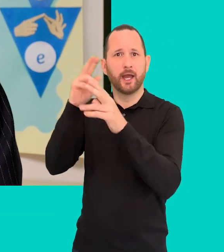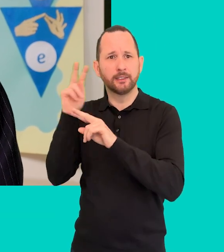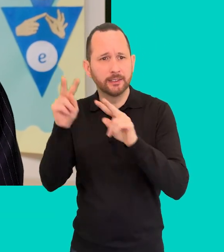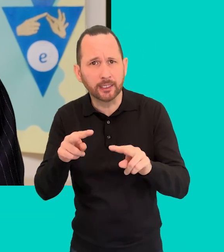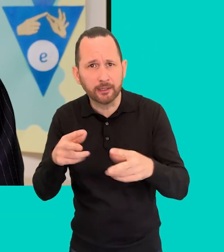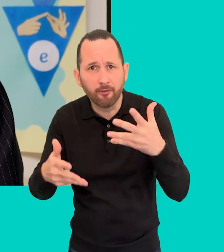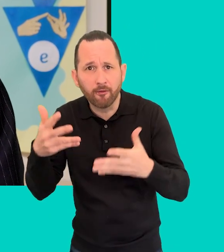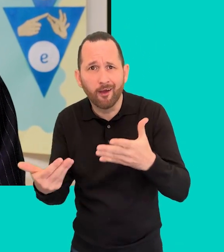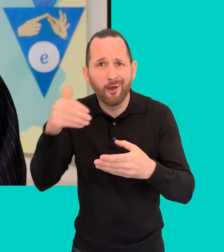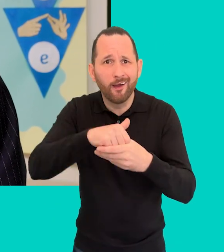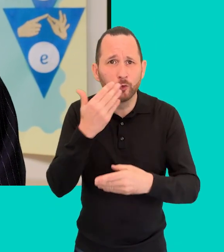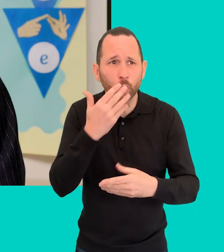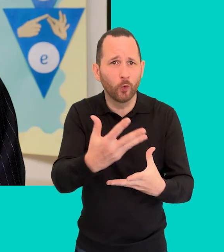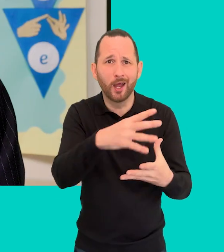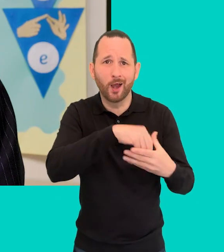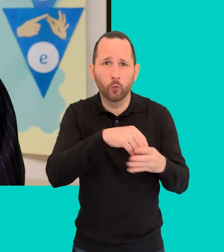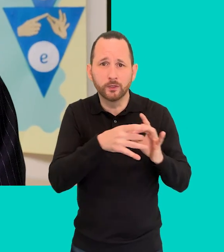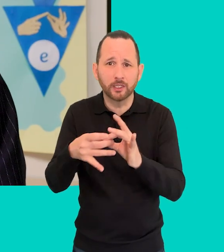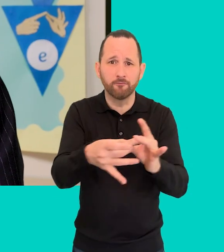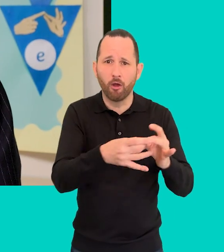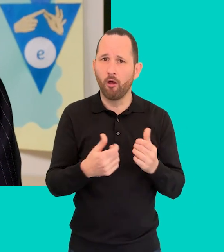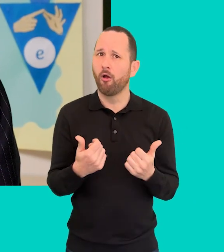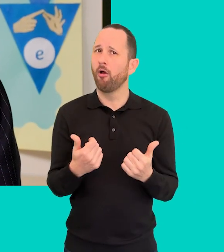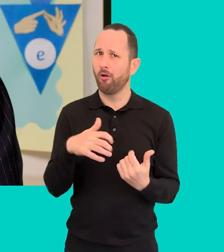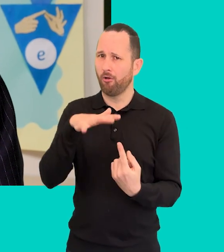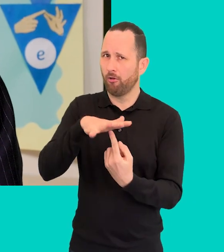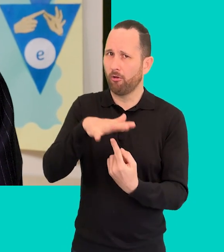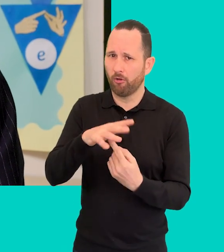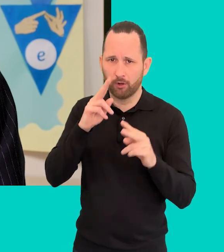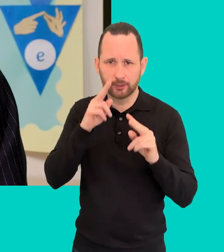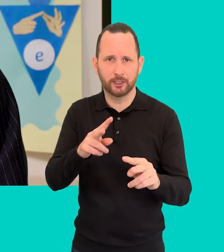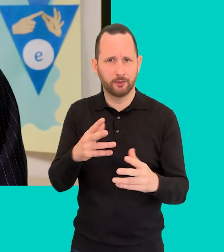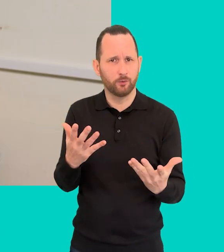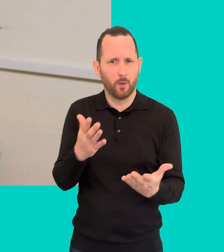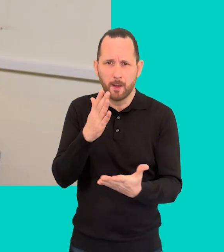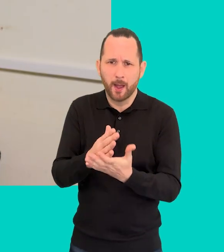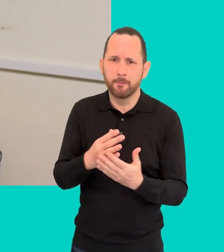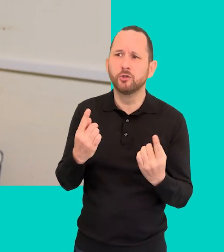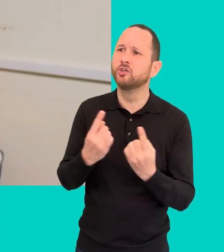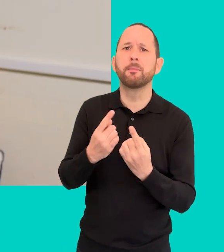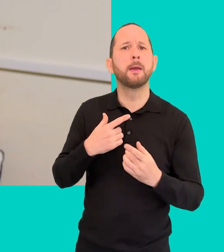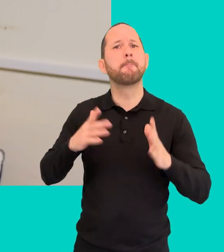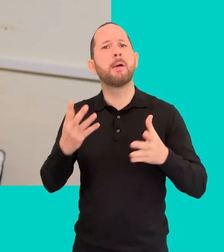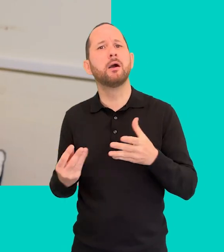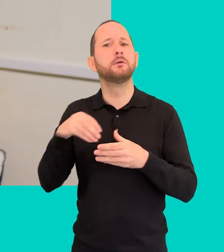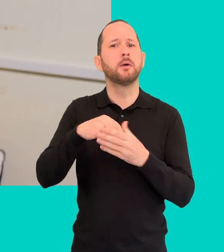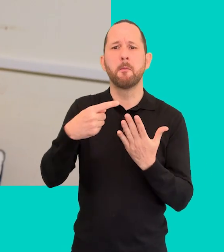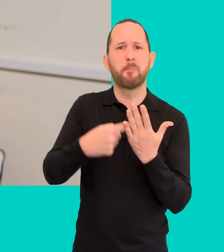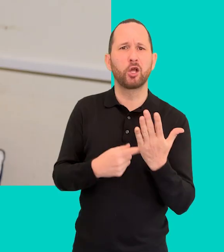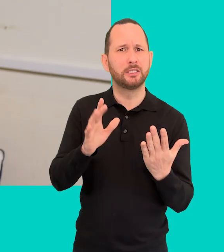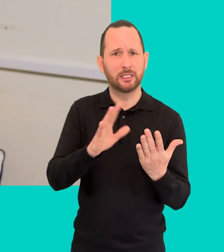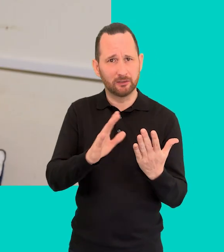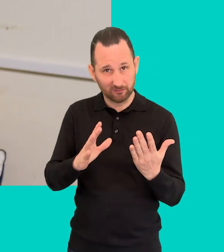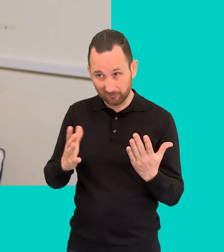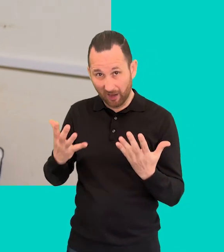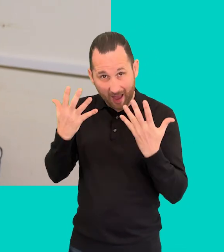really do like to see. They like to see that you're taking inclusion seriously, and it's not just something that you've got in a policy, but it's embedded